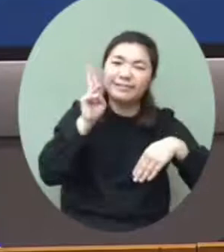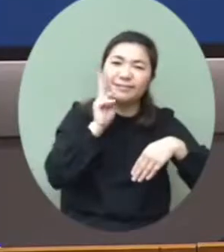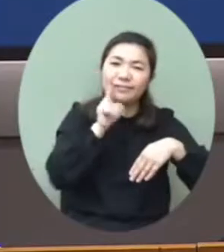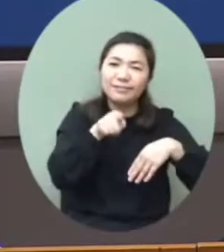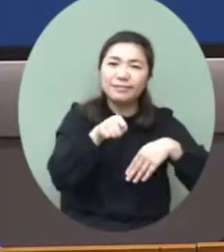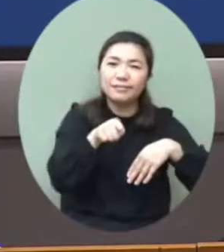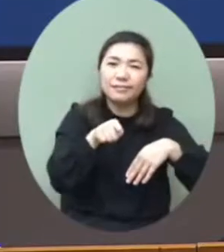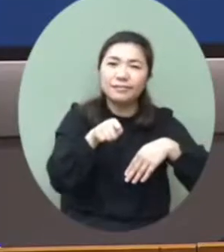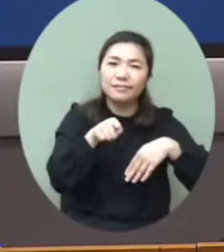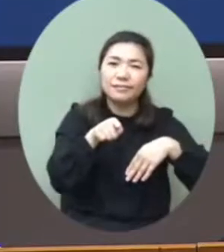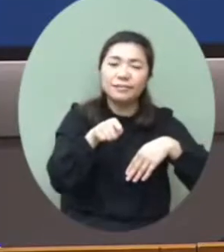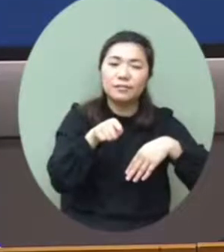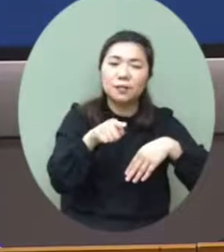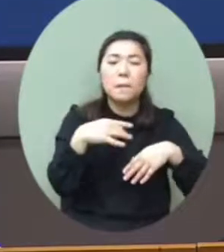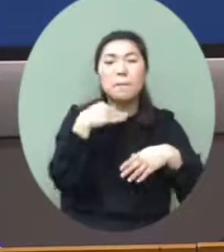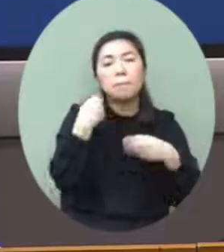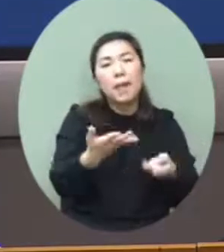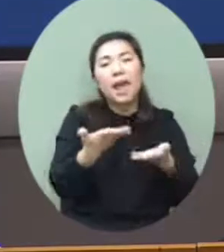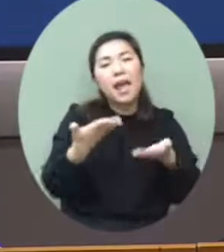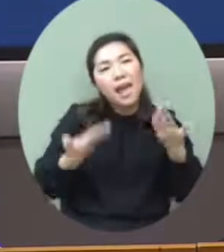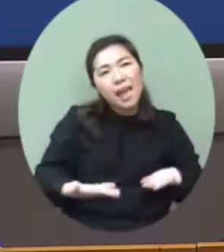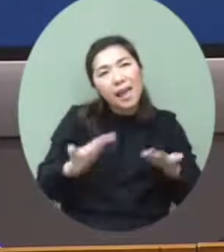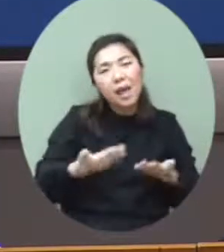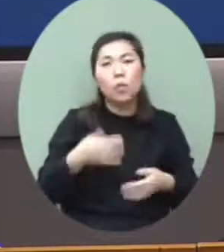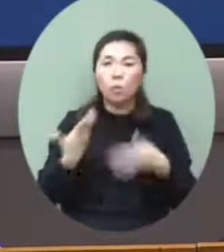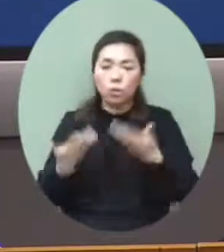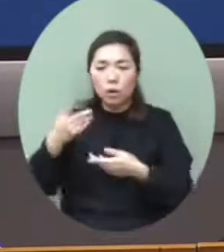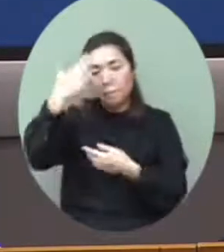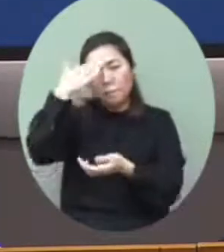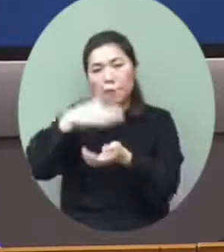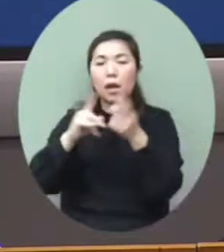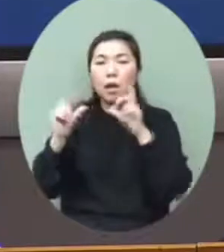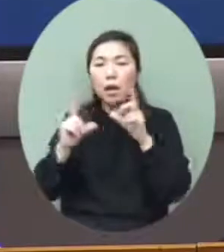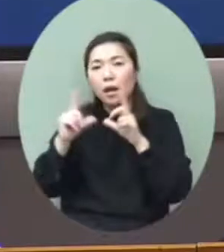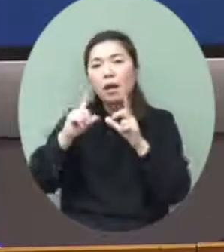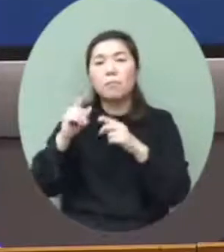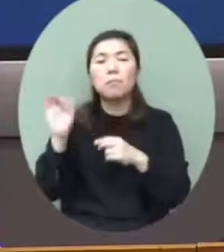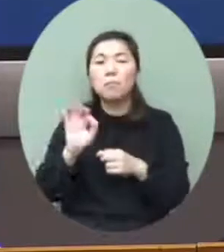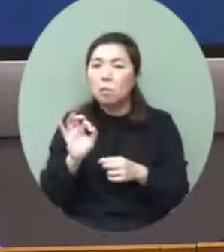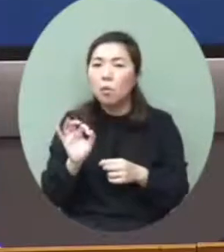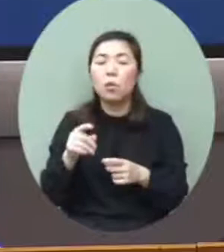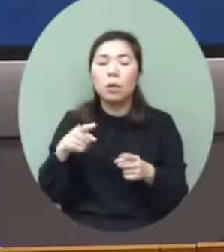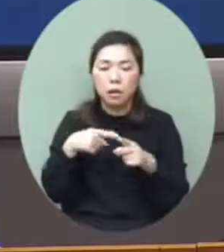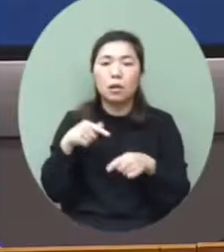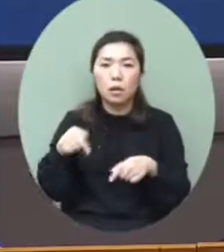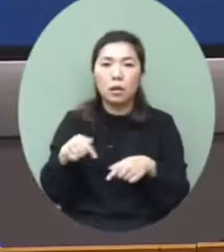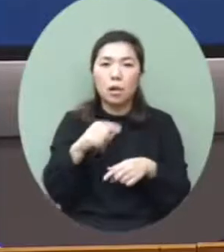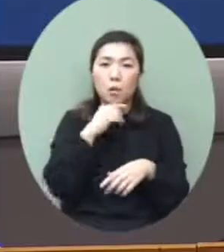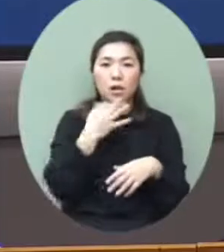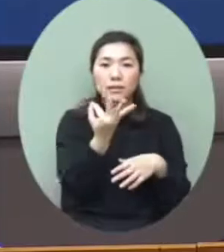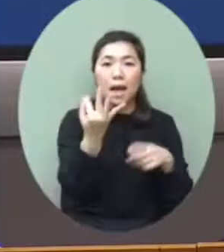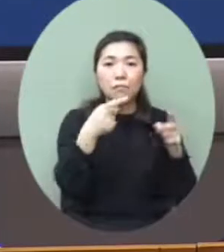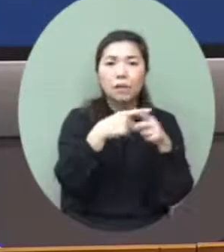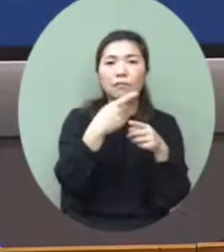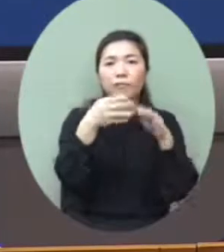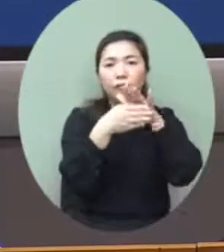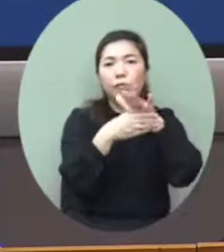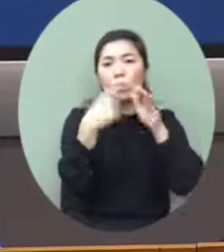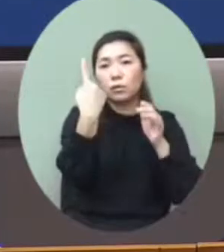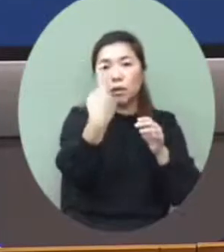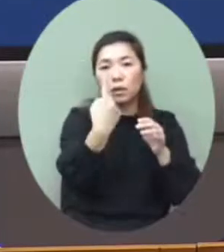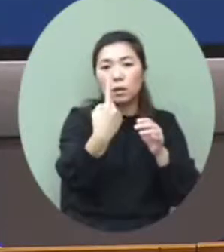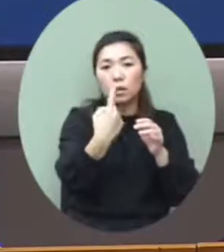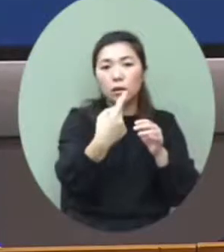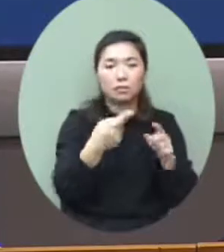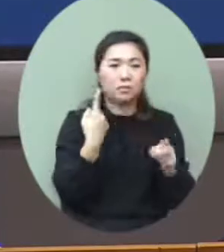at Qingyi or Santin, you will see that they are like holiday camps for isolation of